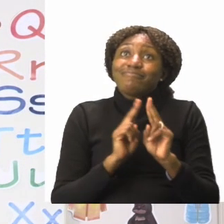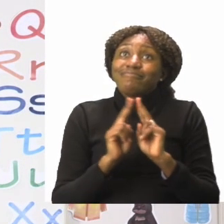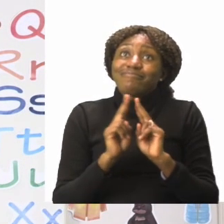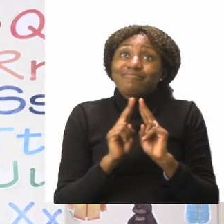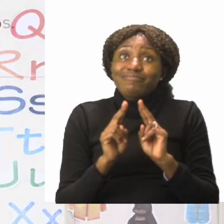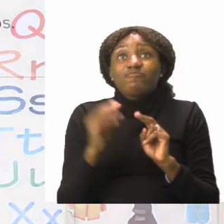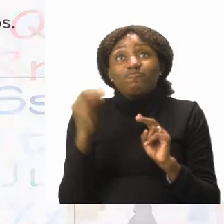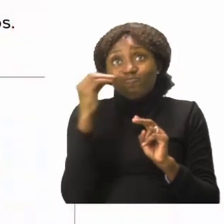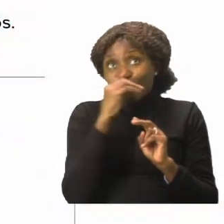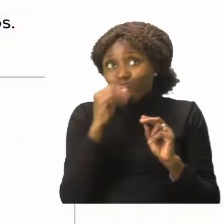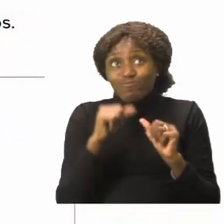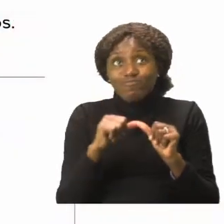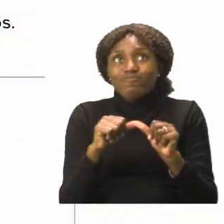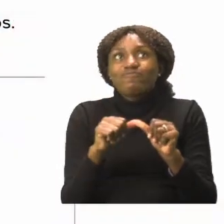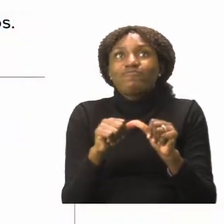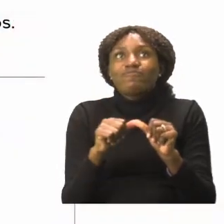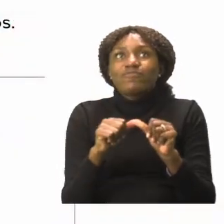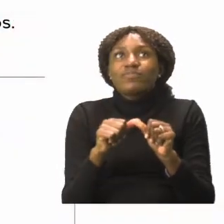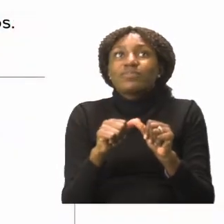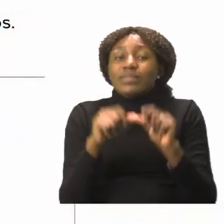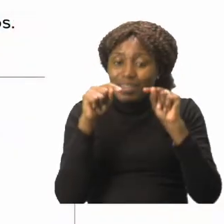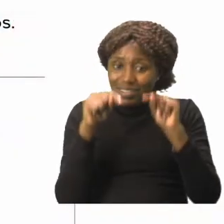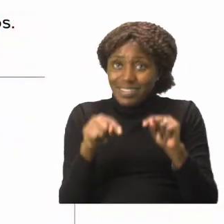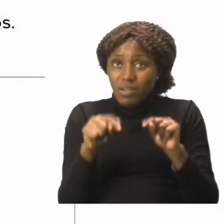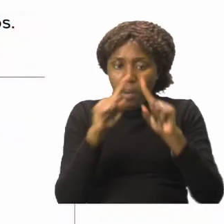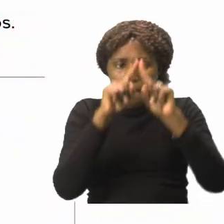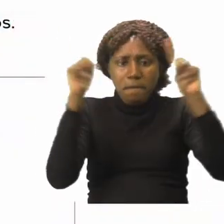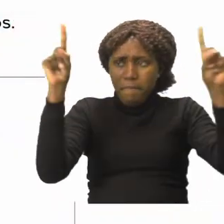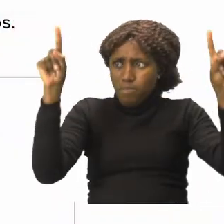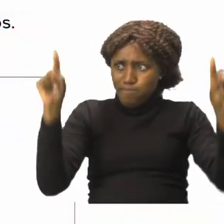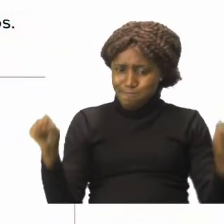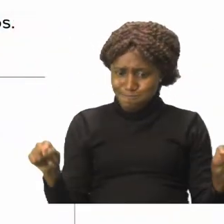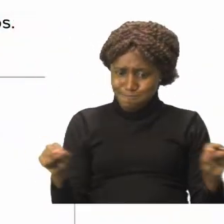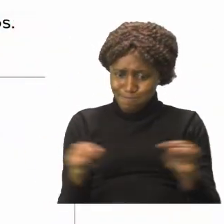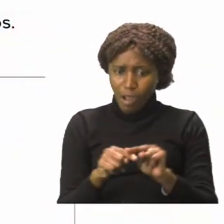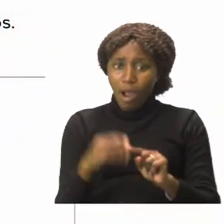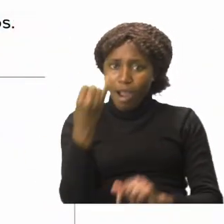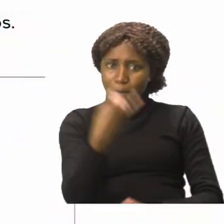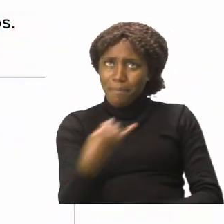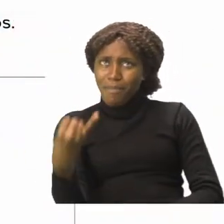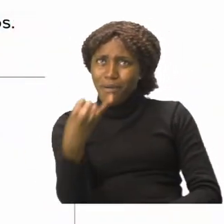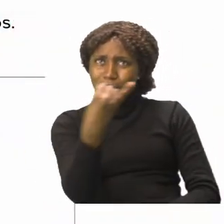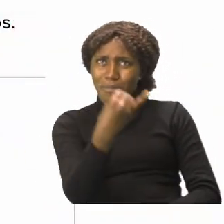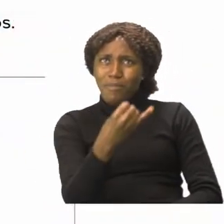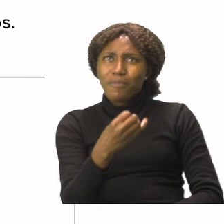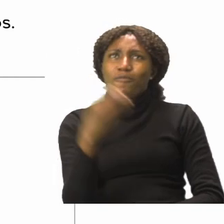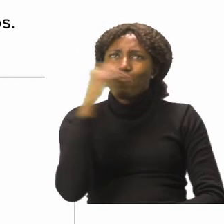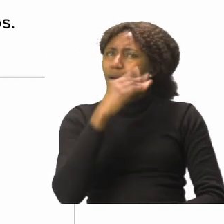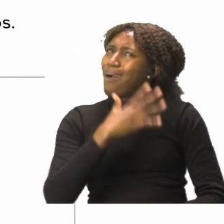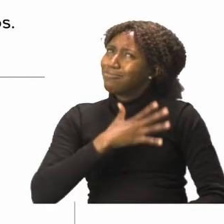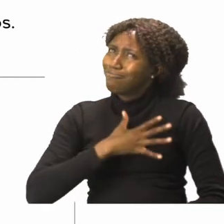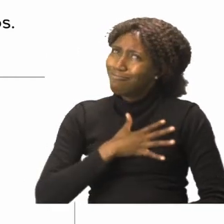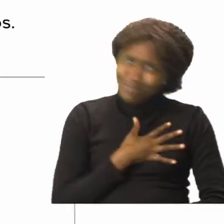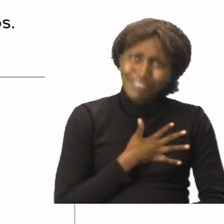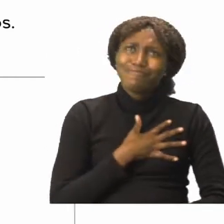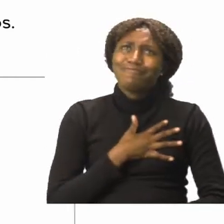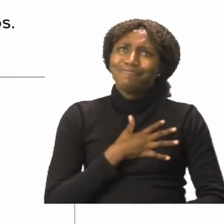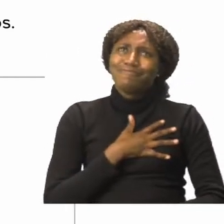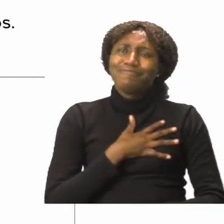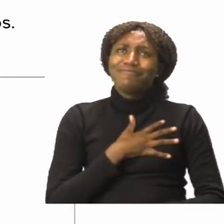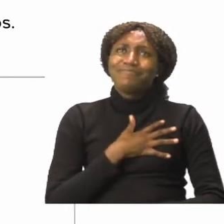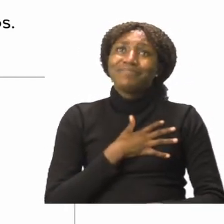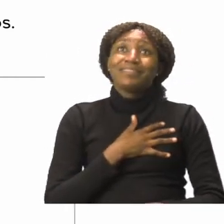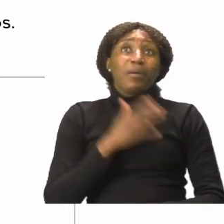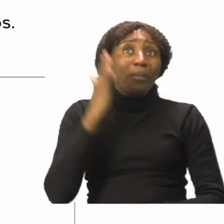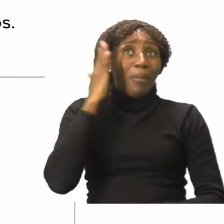foods. But this time, you are going to draw your favorite food. Now, I know lots of